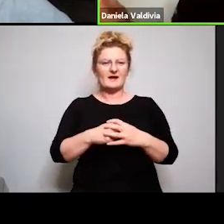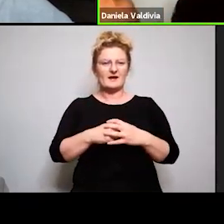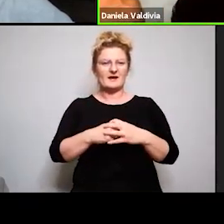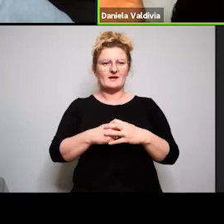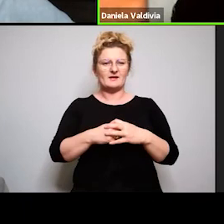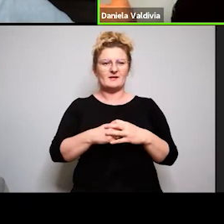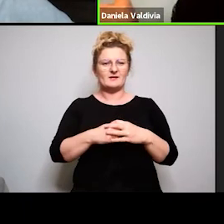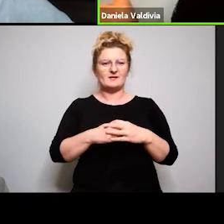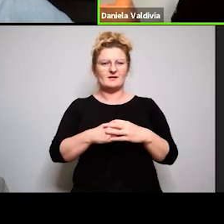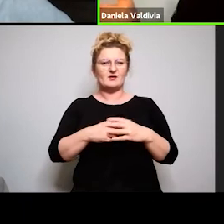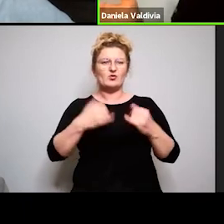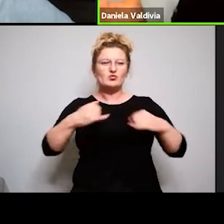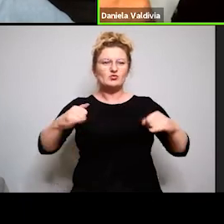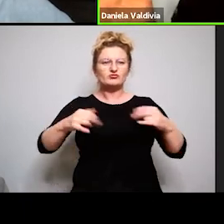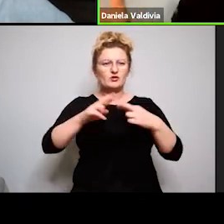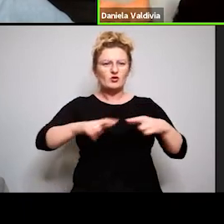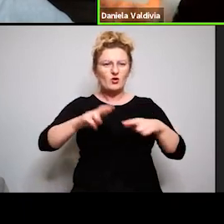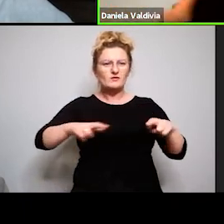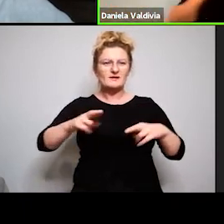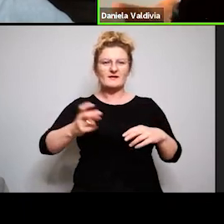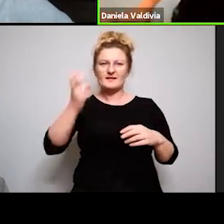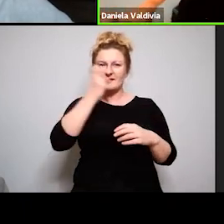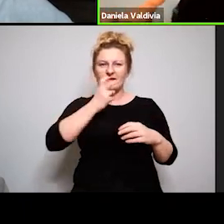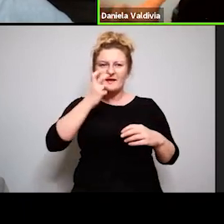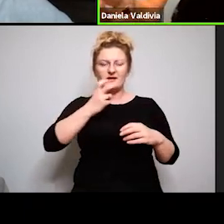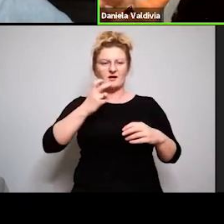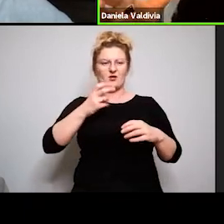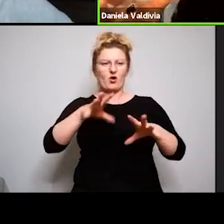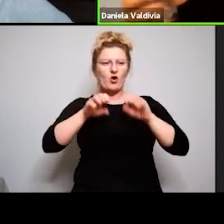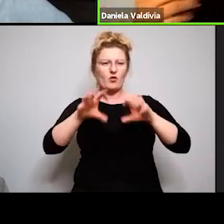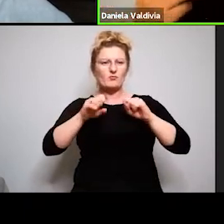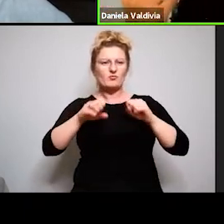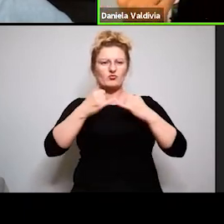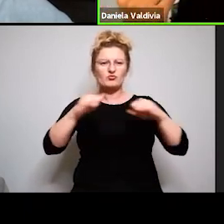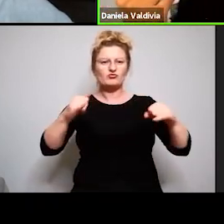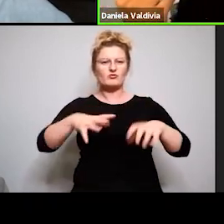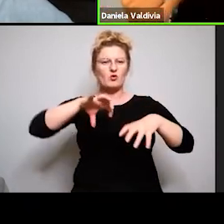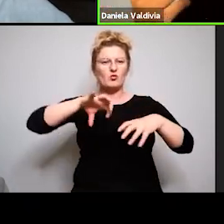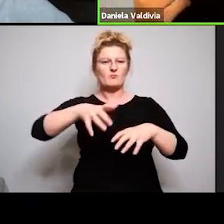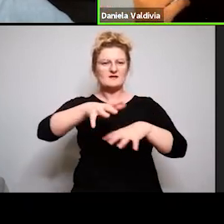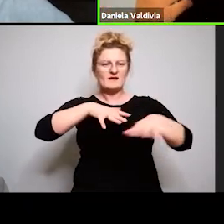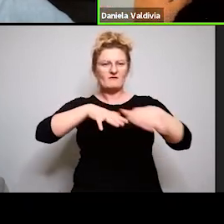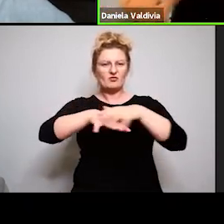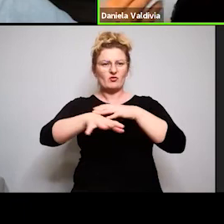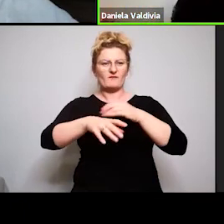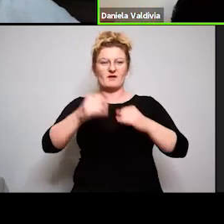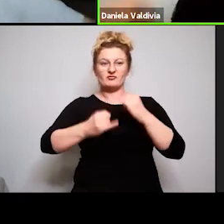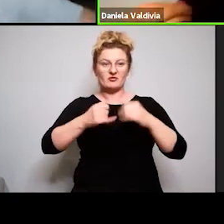different sectors. If you work with them and you get them to